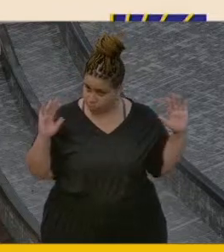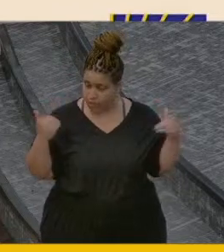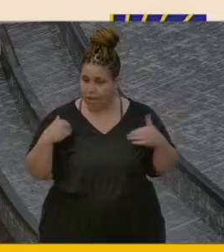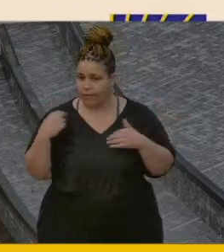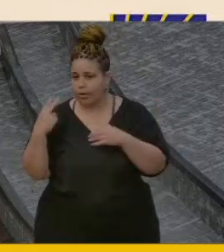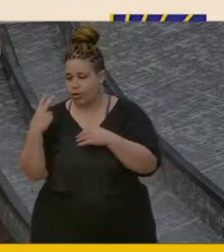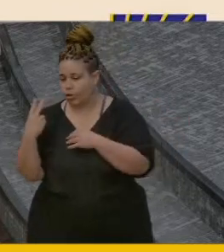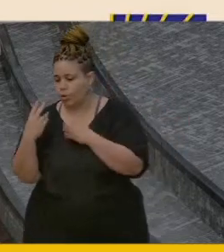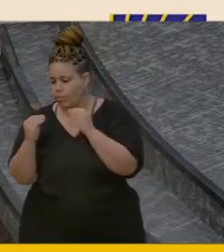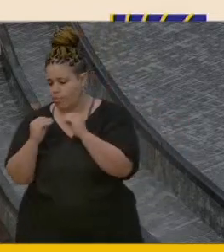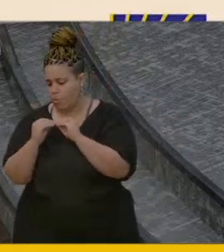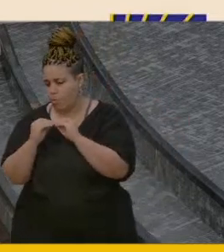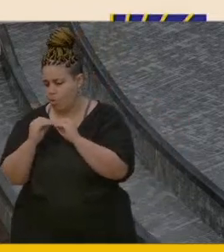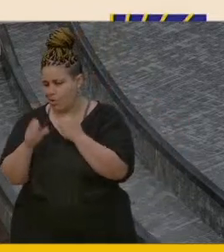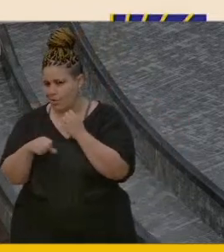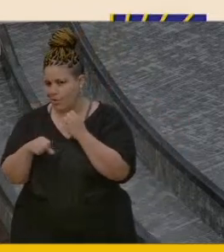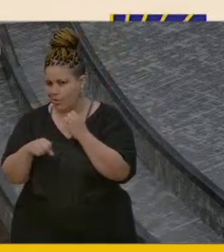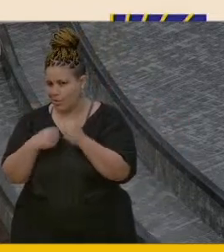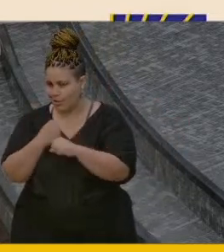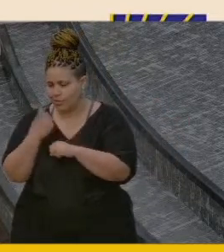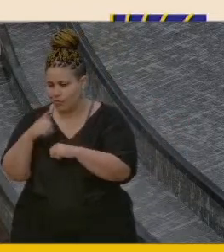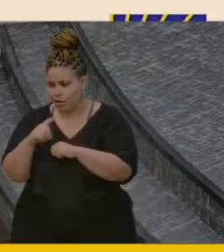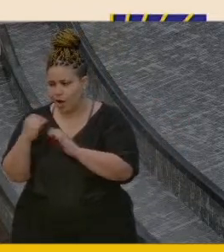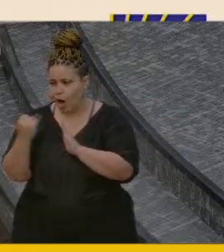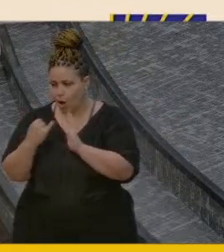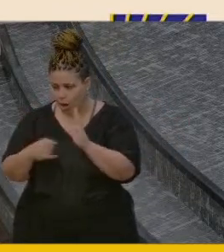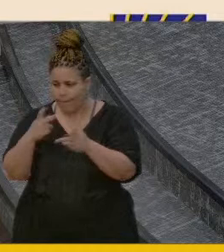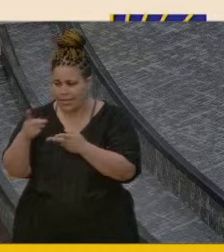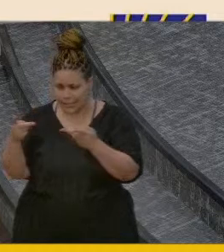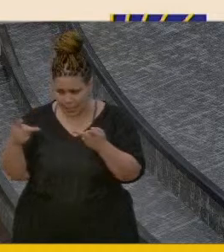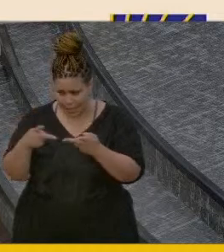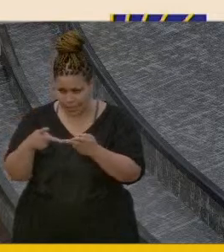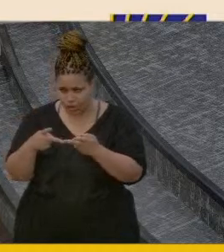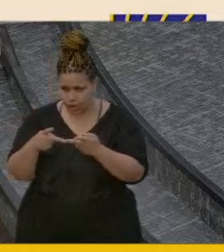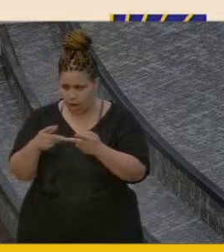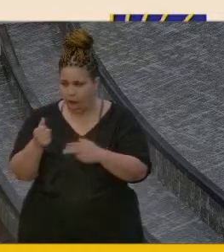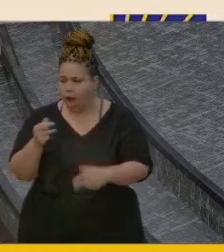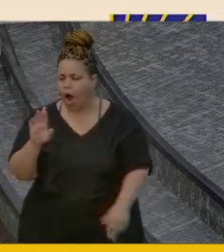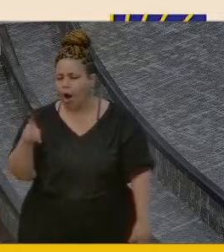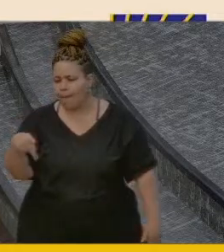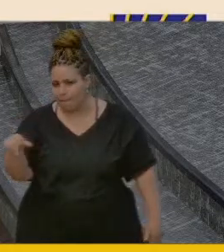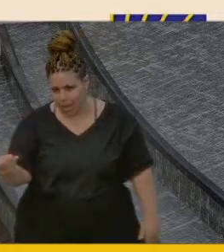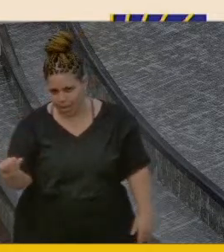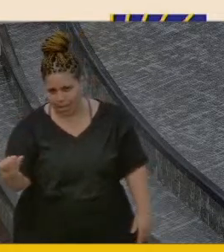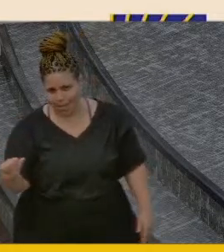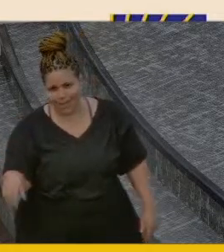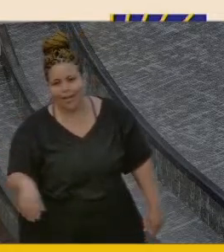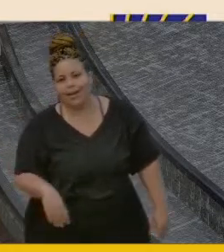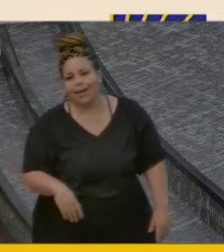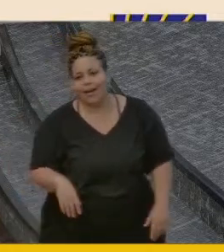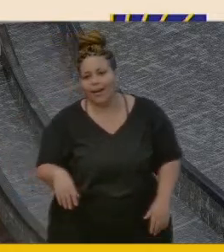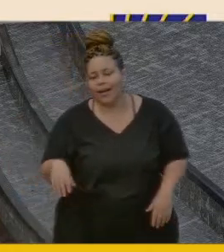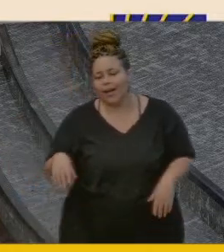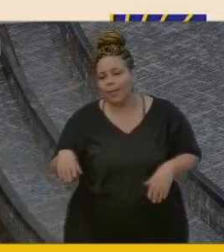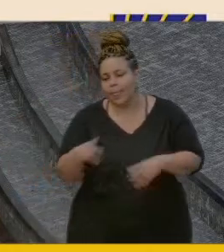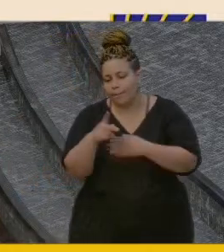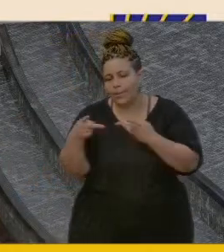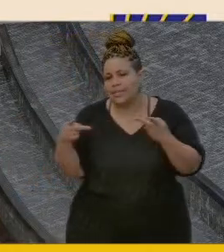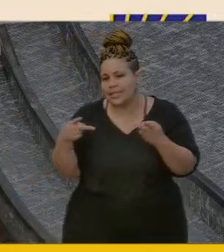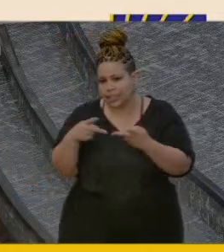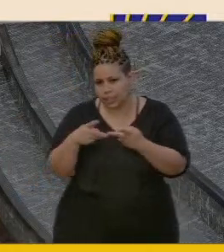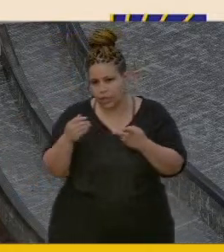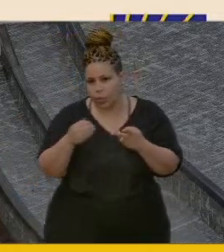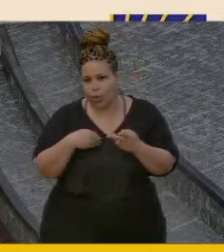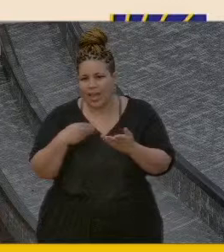all of those ARP positions. I know we have 2 flex positions that are allocated to all the schools. We have other positions that we funded